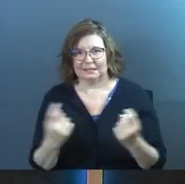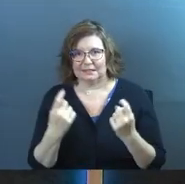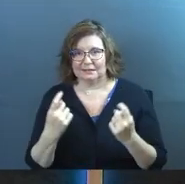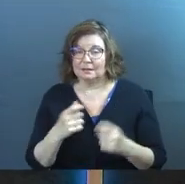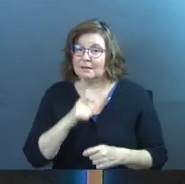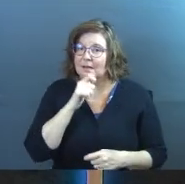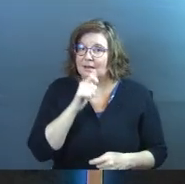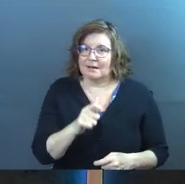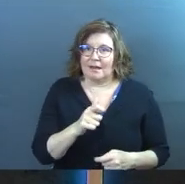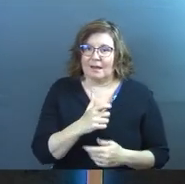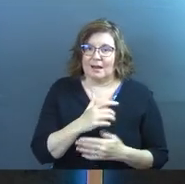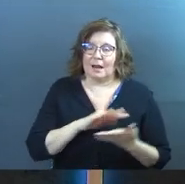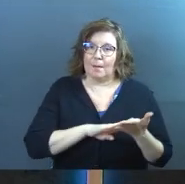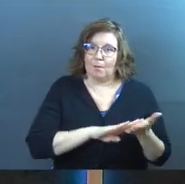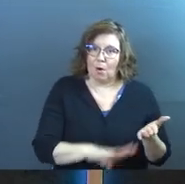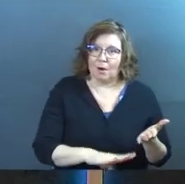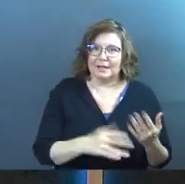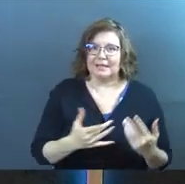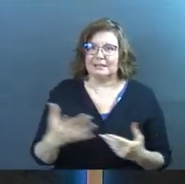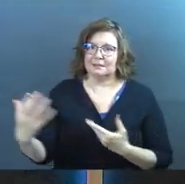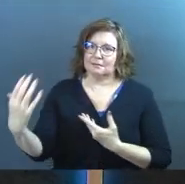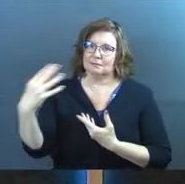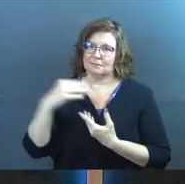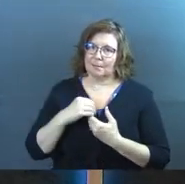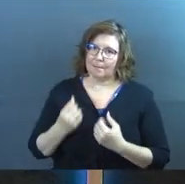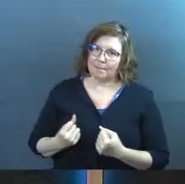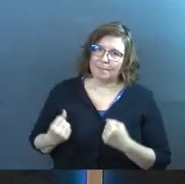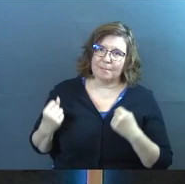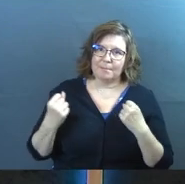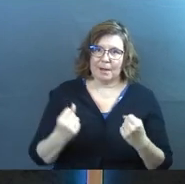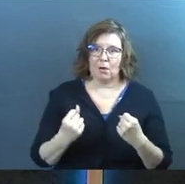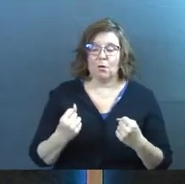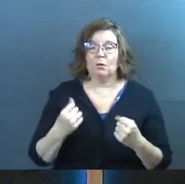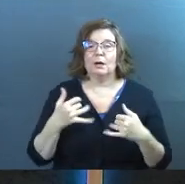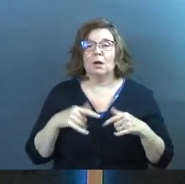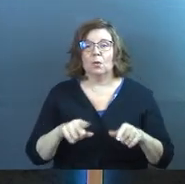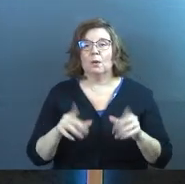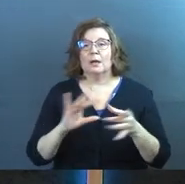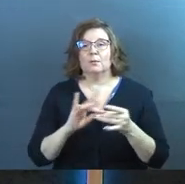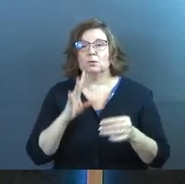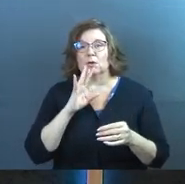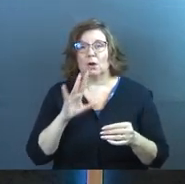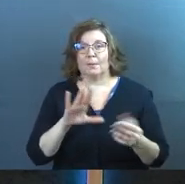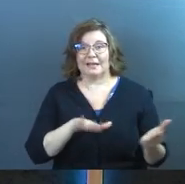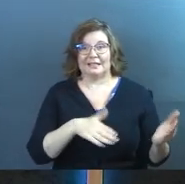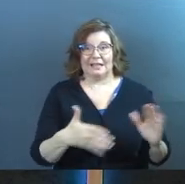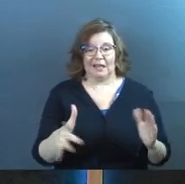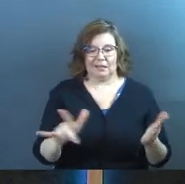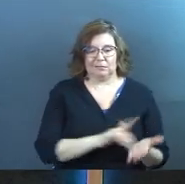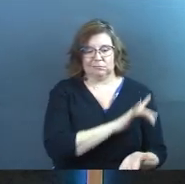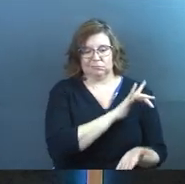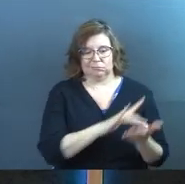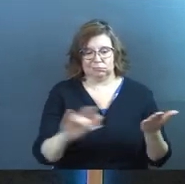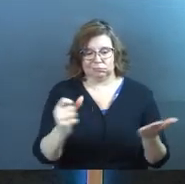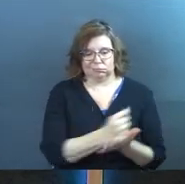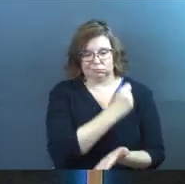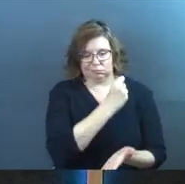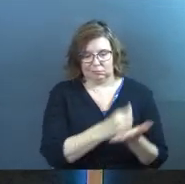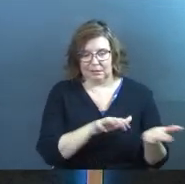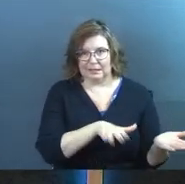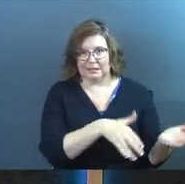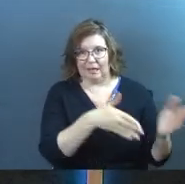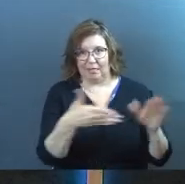It is not just a pardon, it is power today. And we're going to spend the rest of the message talking about the death of death because Jesus put death to